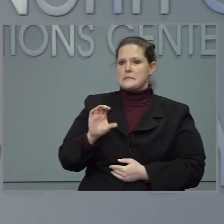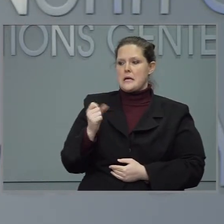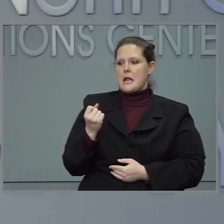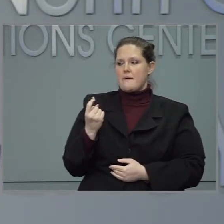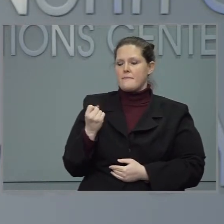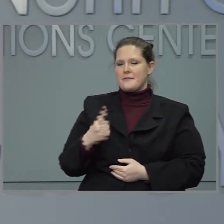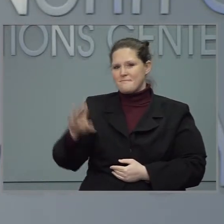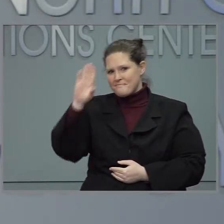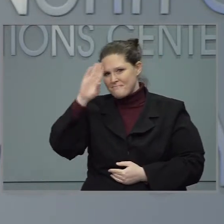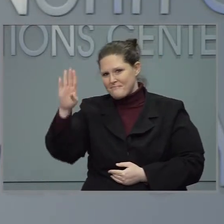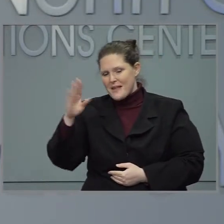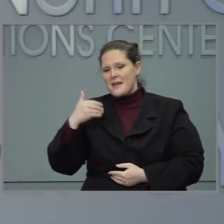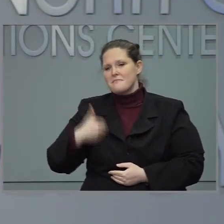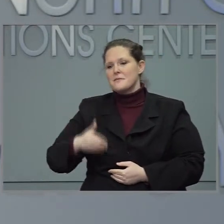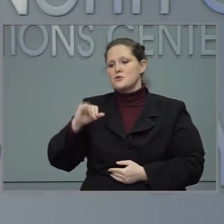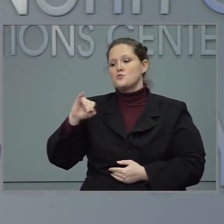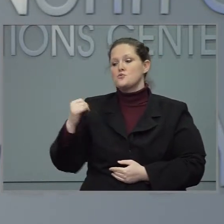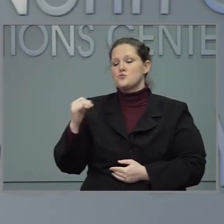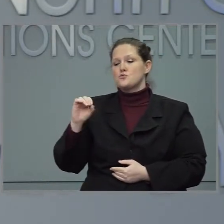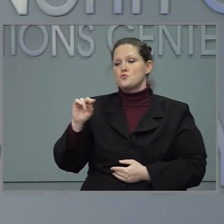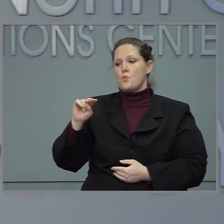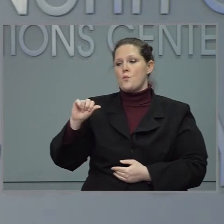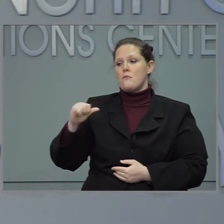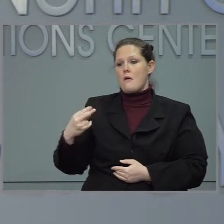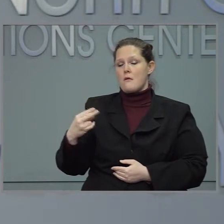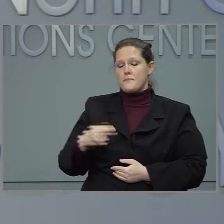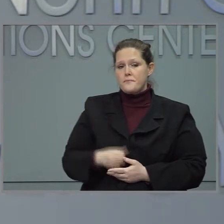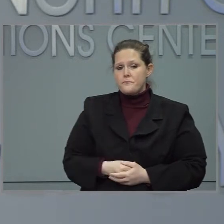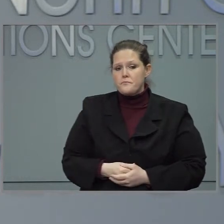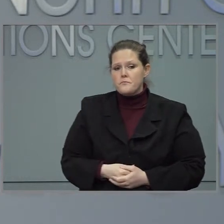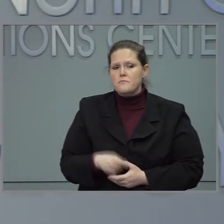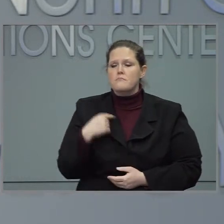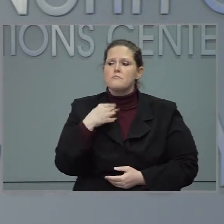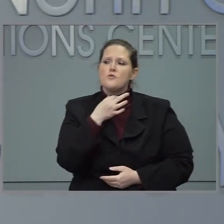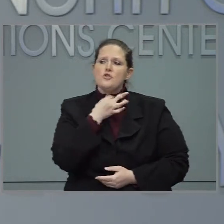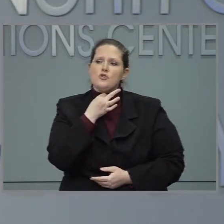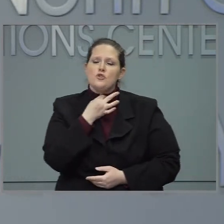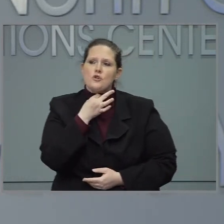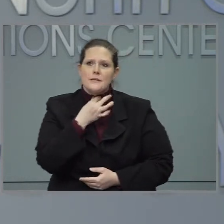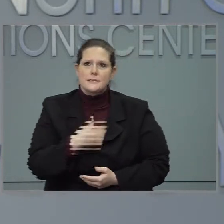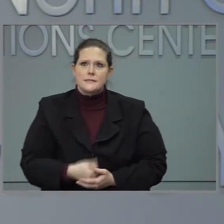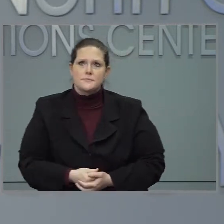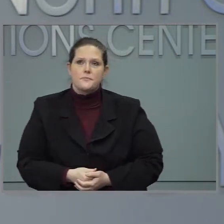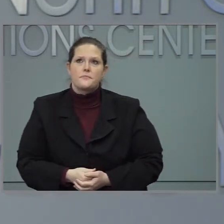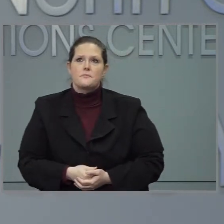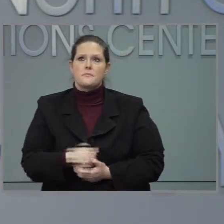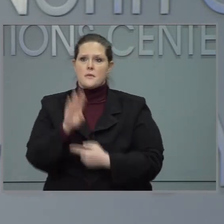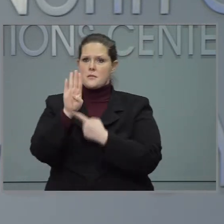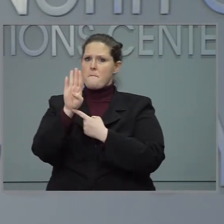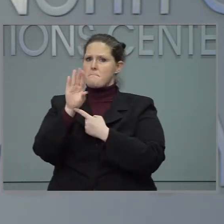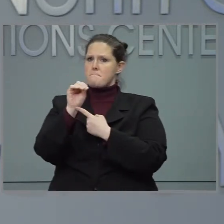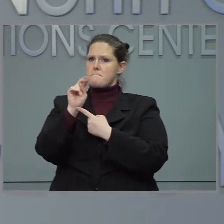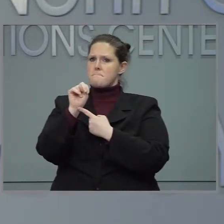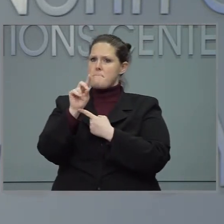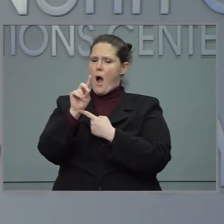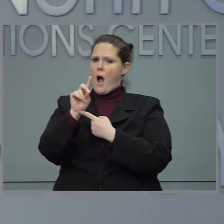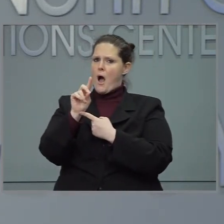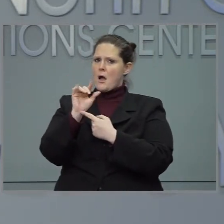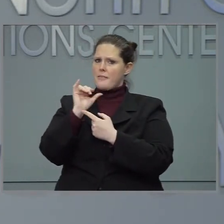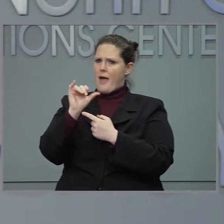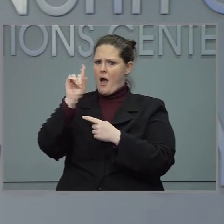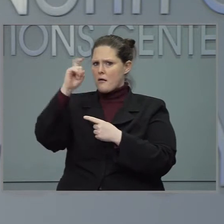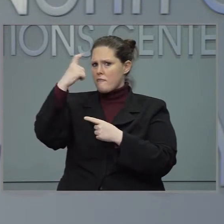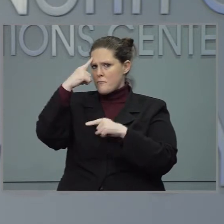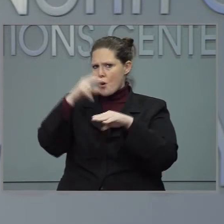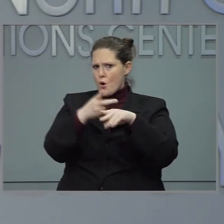Oh, good afternoon. This is Jonah Kaplan with ABC 11. I'm curious about the timing of the bond proposal. Even with